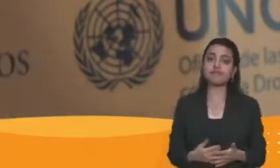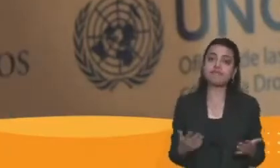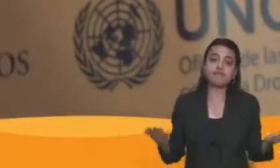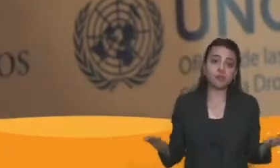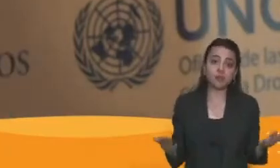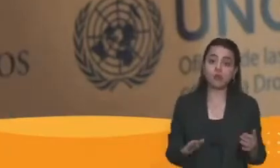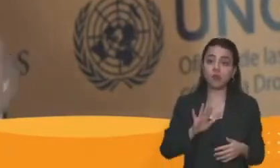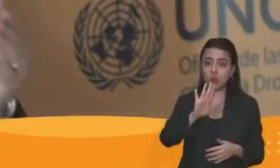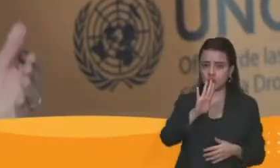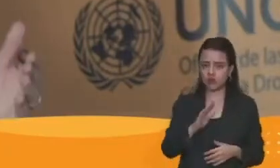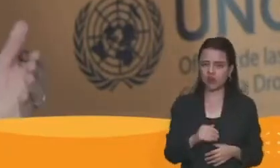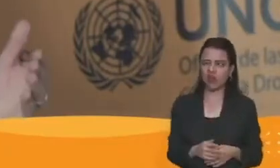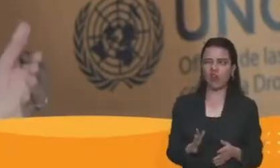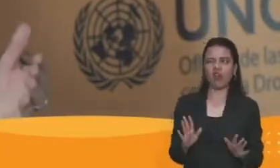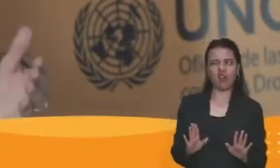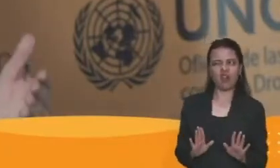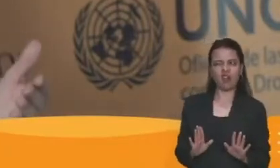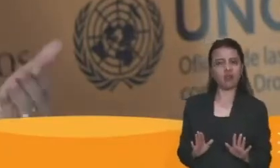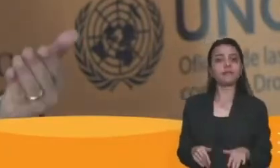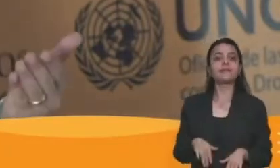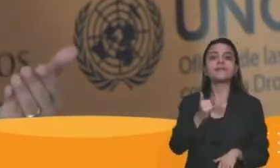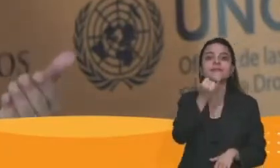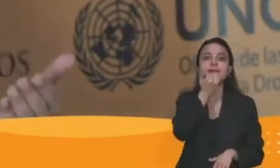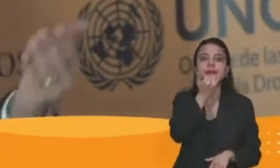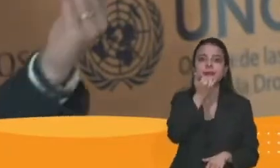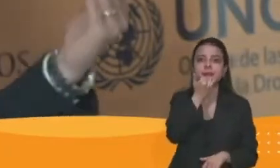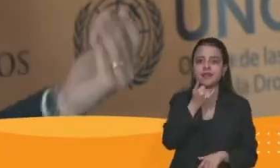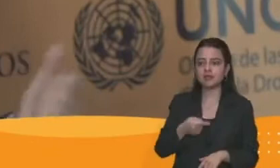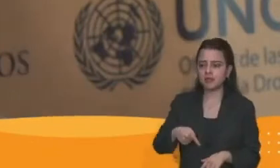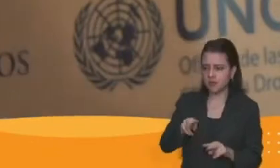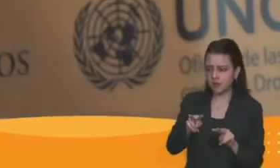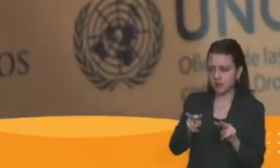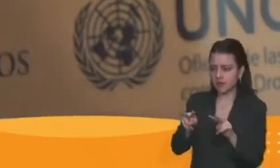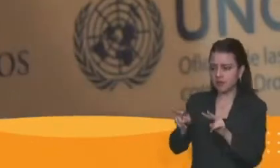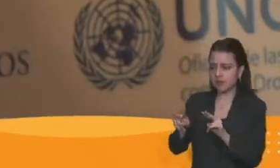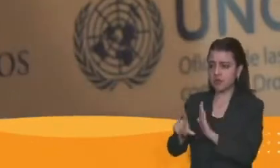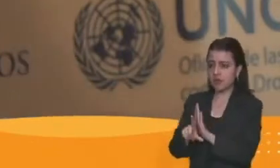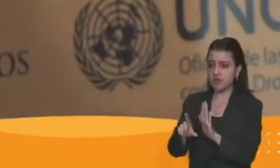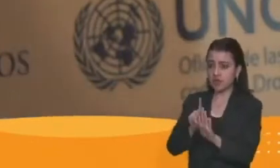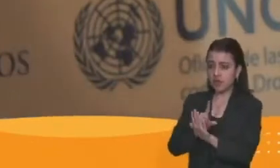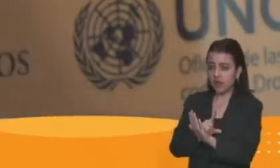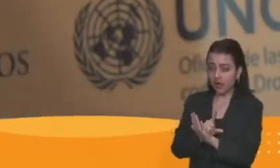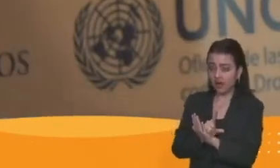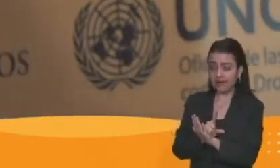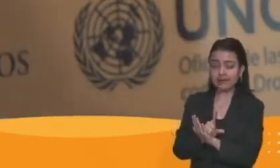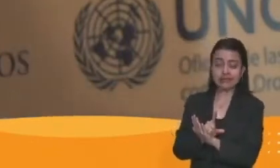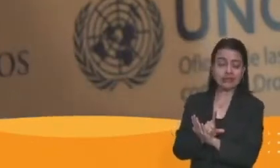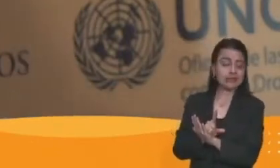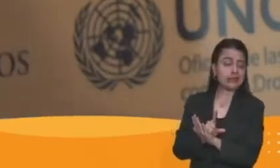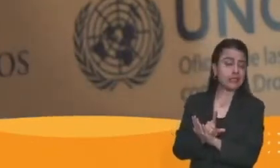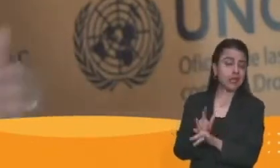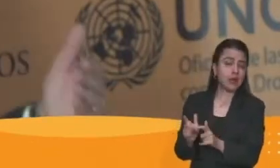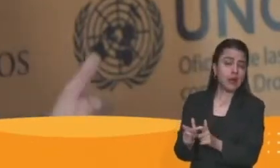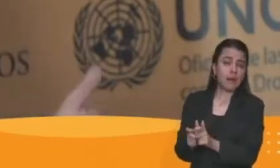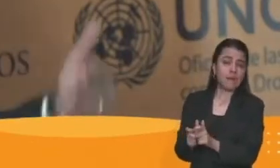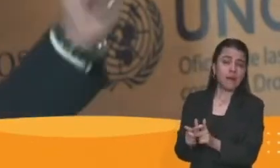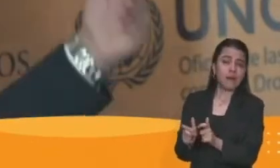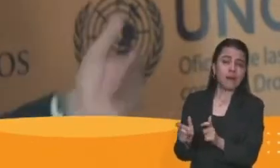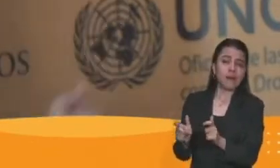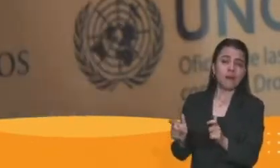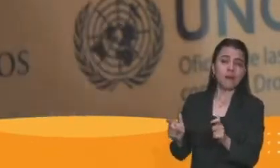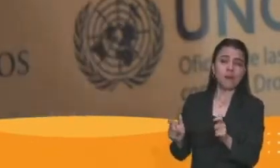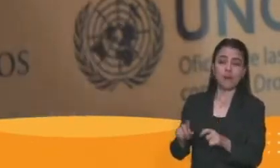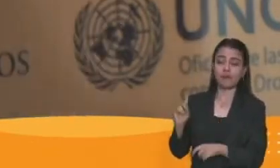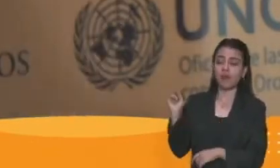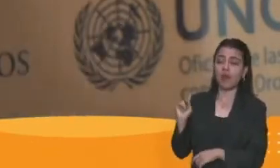that do not know the area, the figure is quite ambitious, because when you look at the legalization rates of